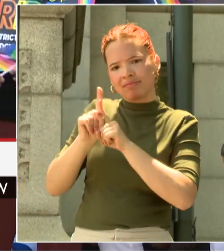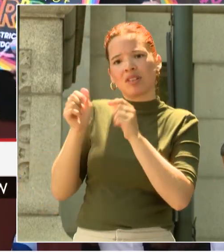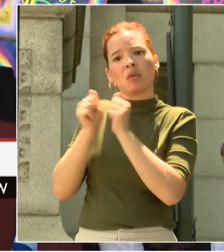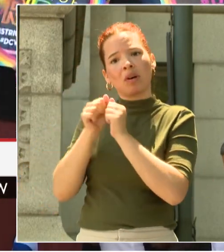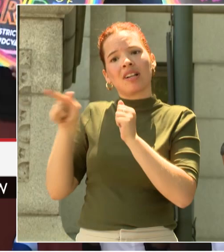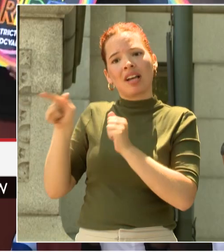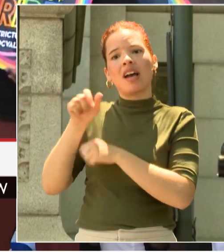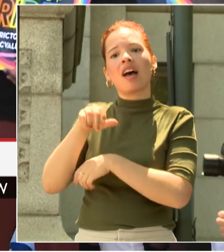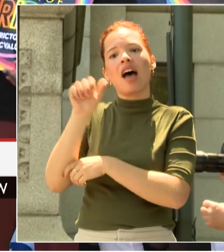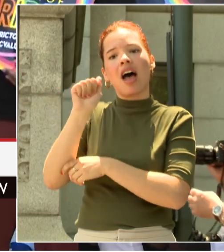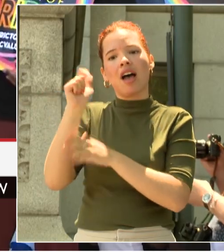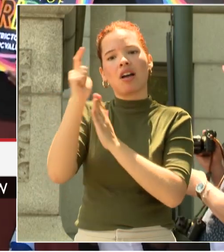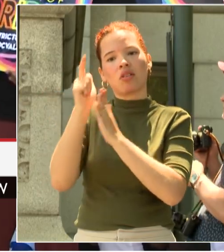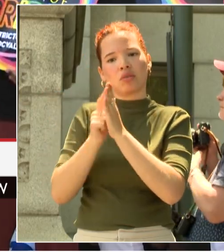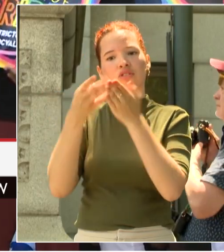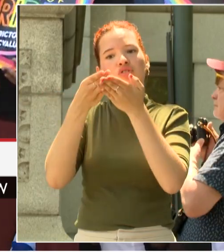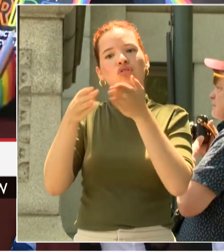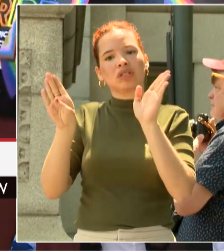Brian.